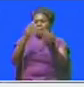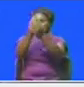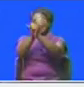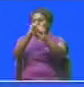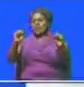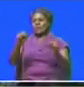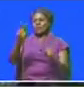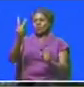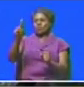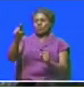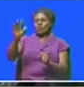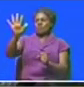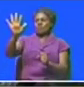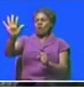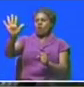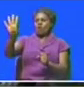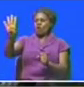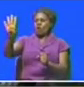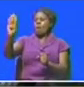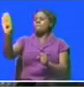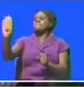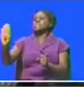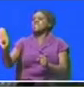At 2.4 billion